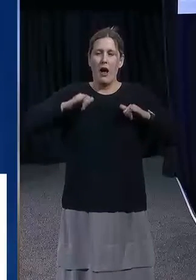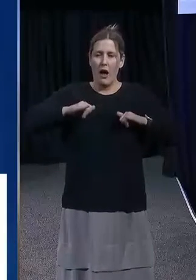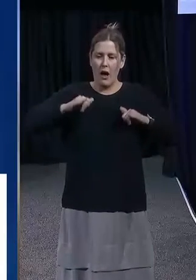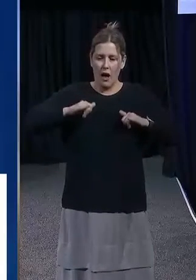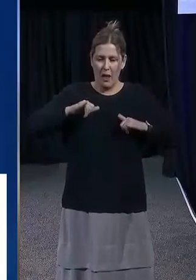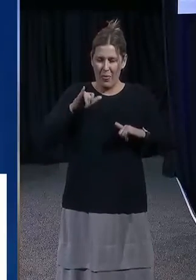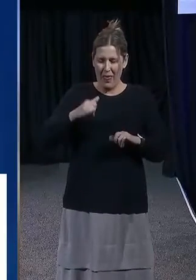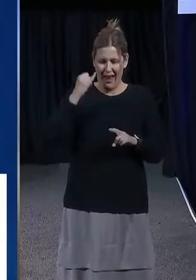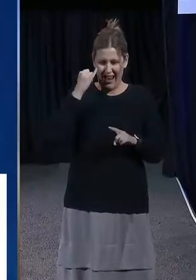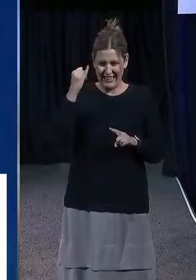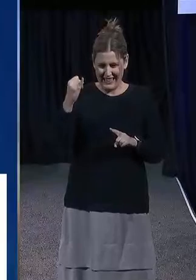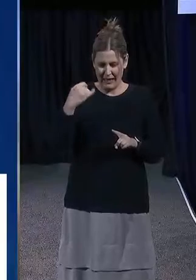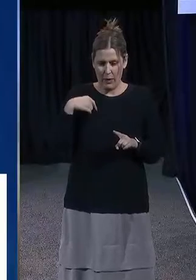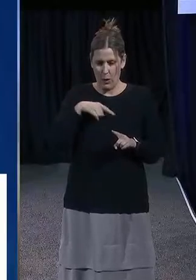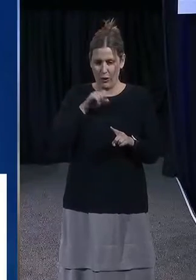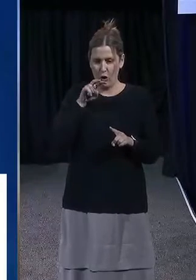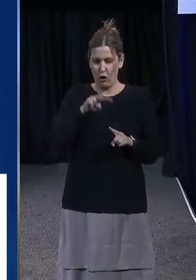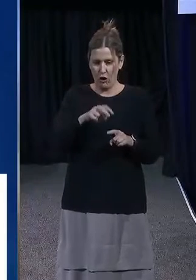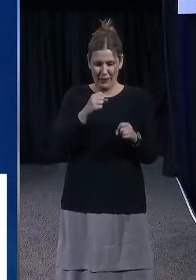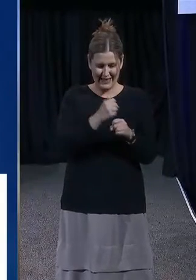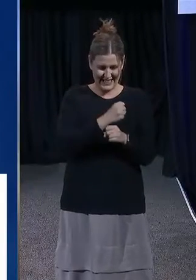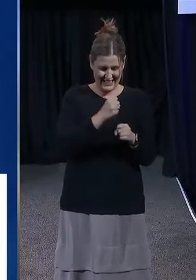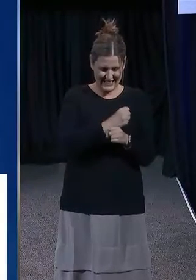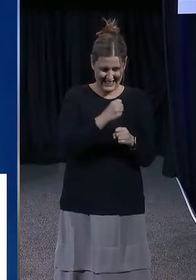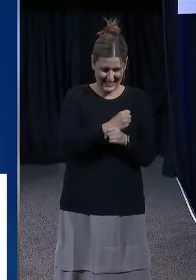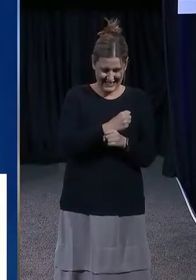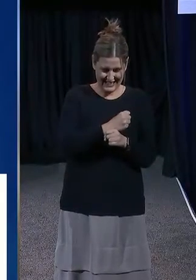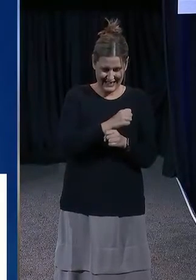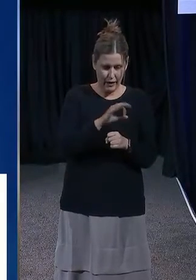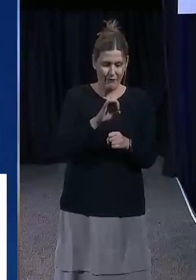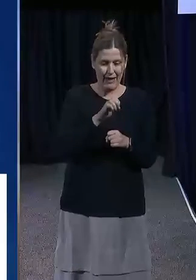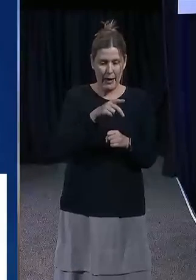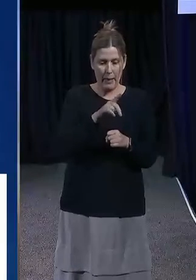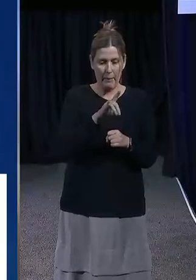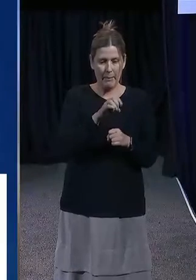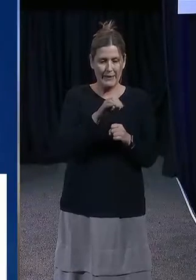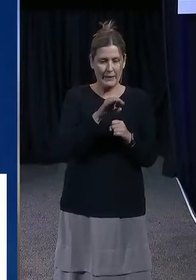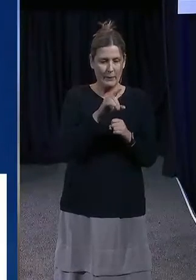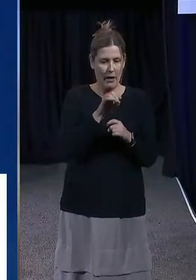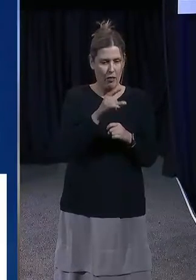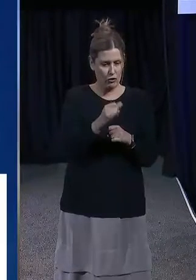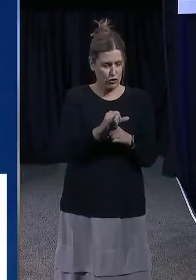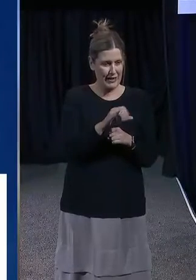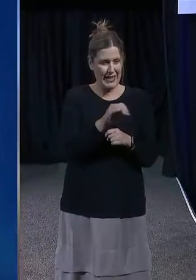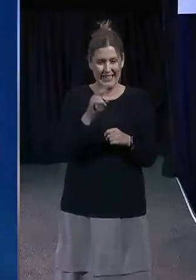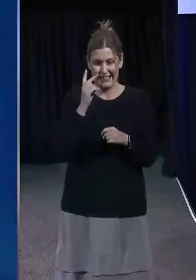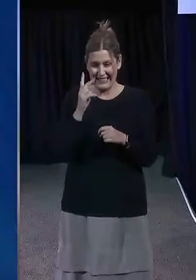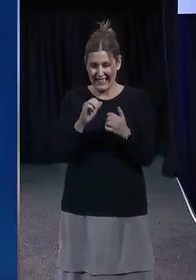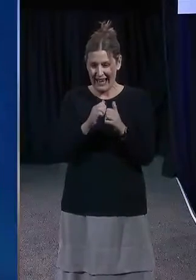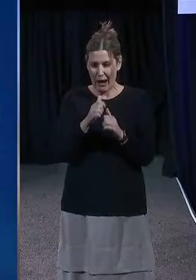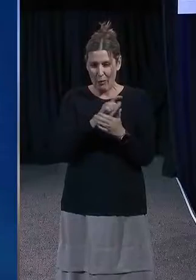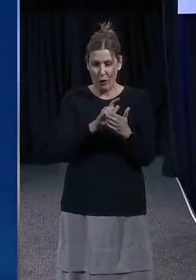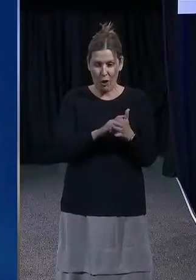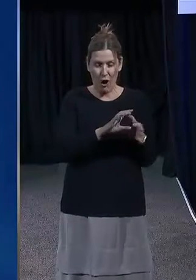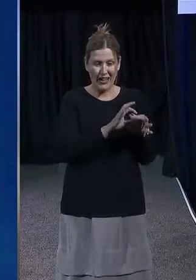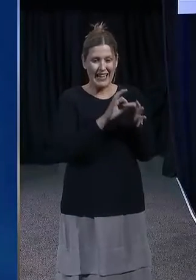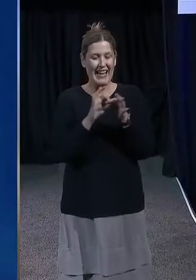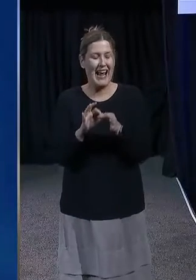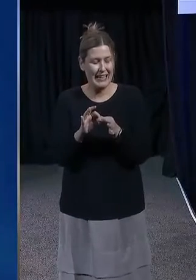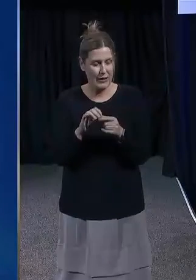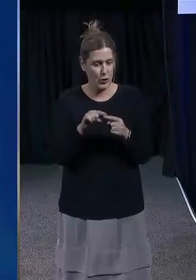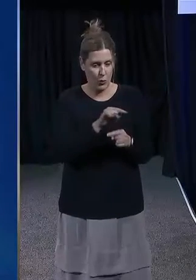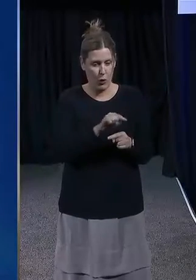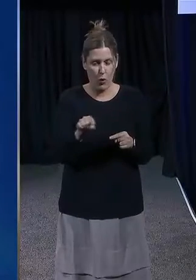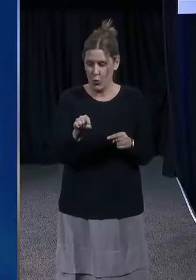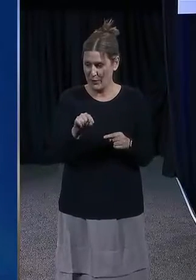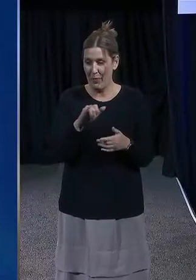that we could look at the statistics of epidemiology and see how law was connected to them. Well, that's exactly what Justice Jackson did.